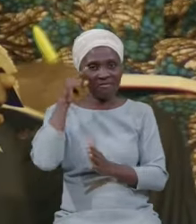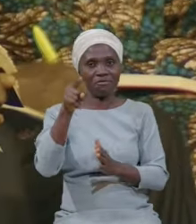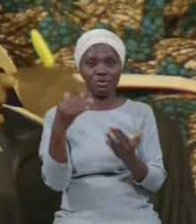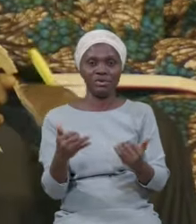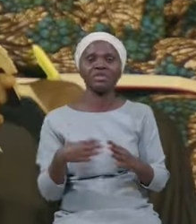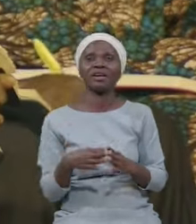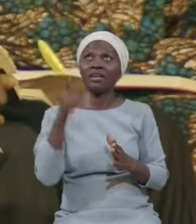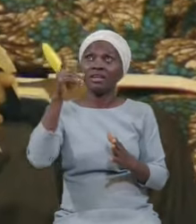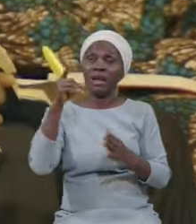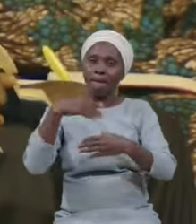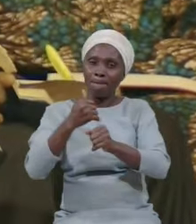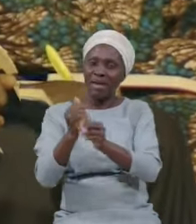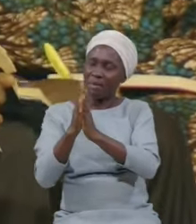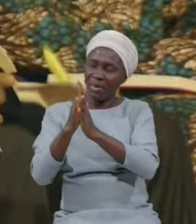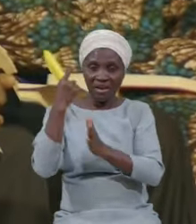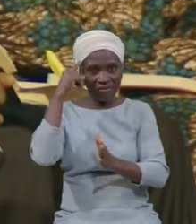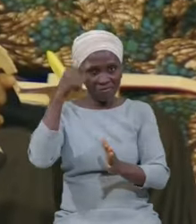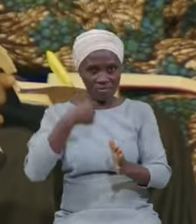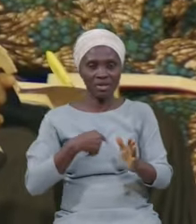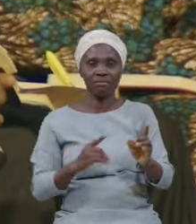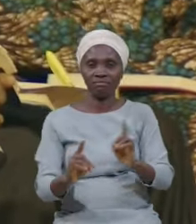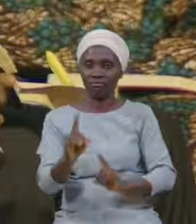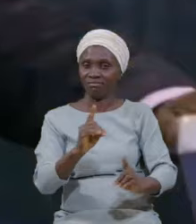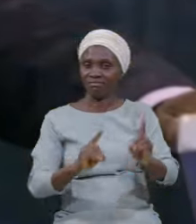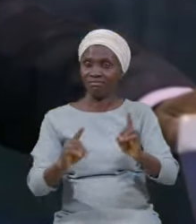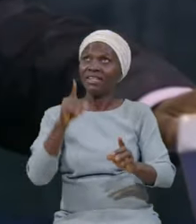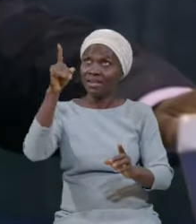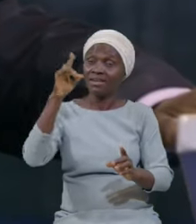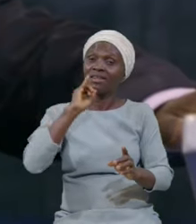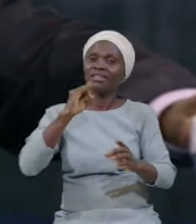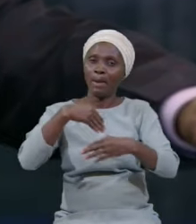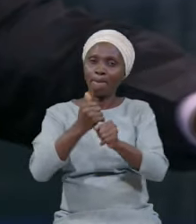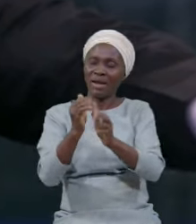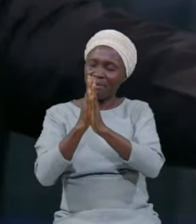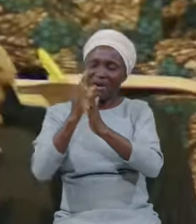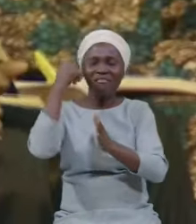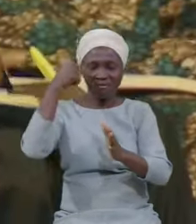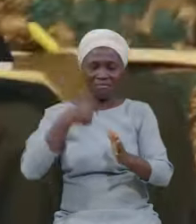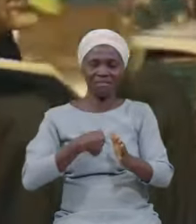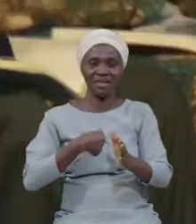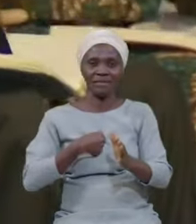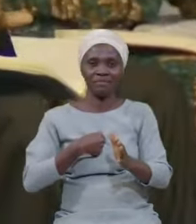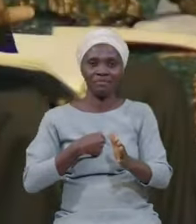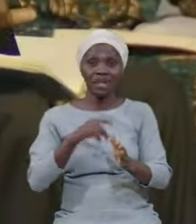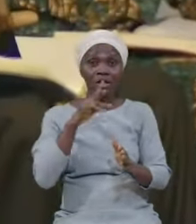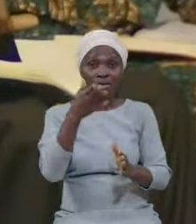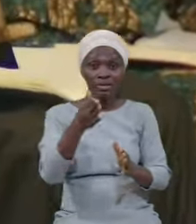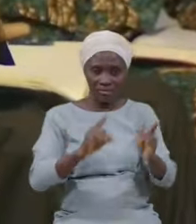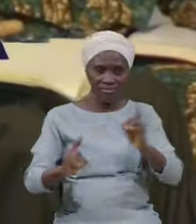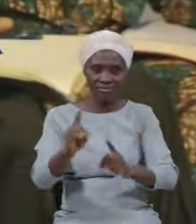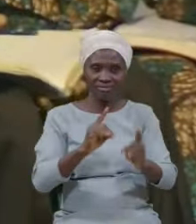me. I said he's making intercession for me. Where are you? He's making intercession for